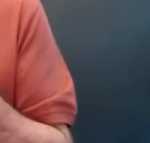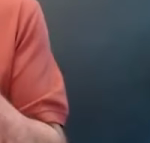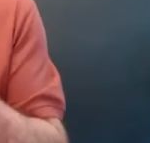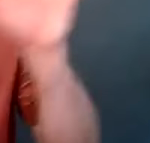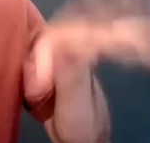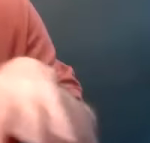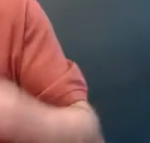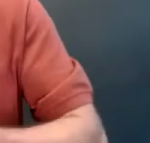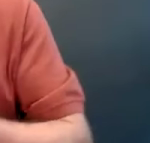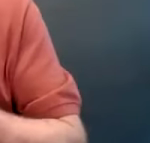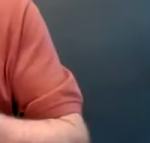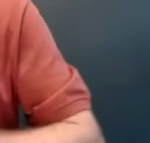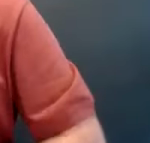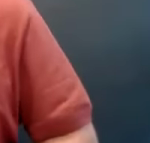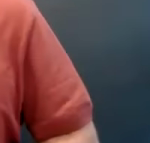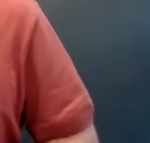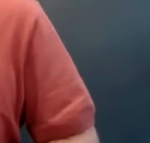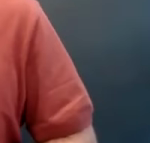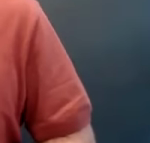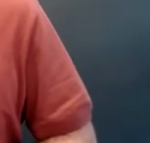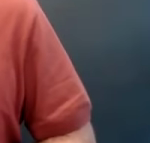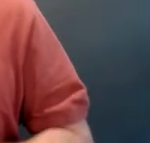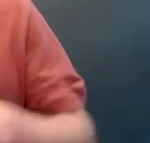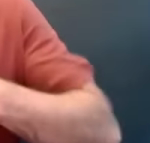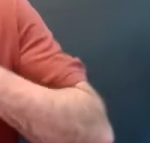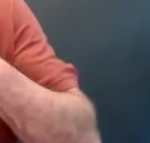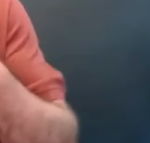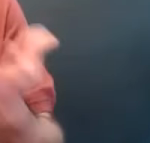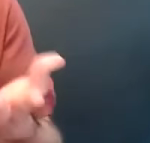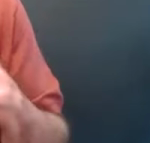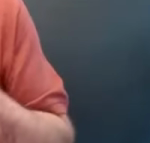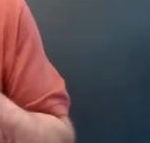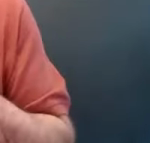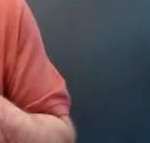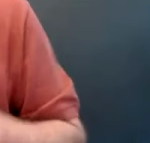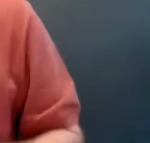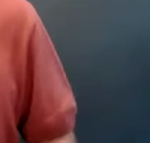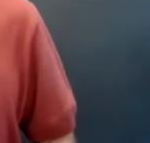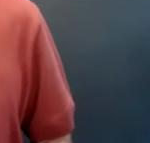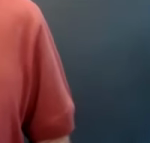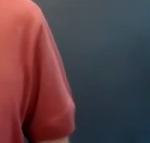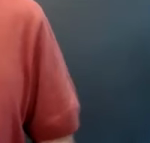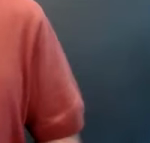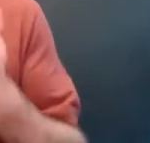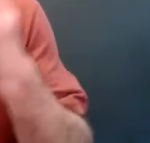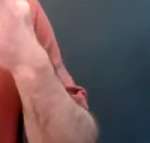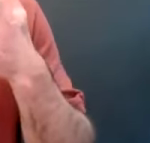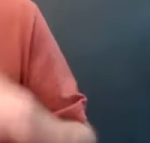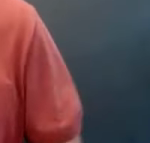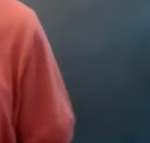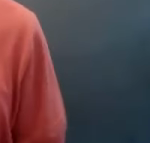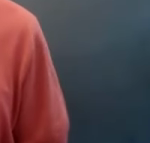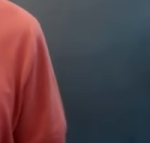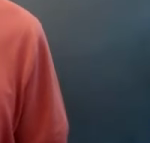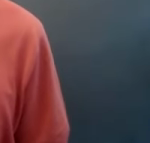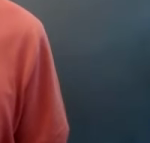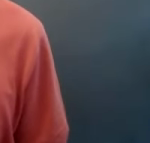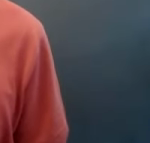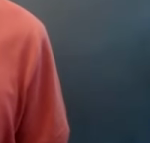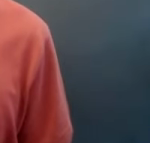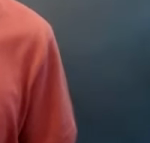inside. And I have to absolutely agree with that comment, and that's why we've last year CNPA produced